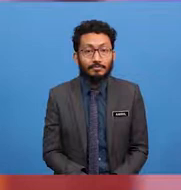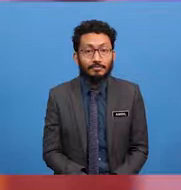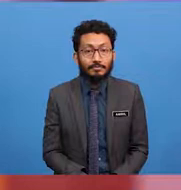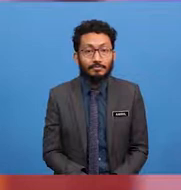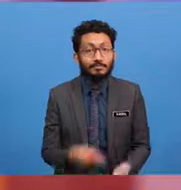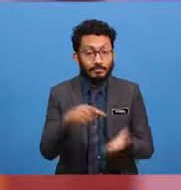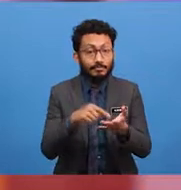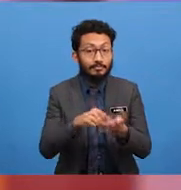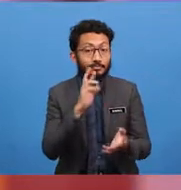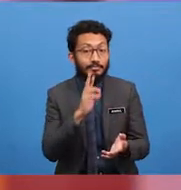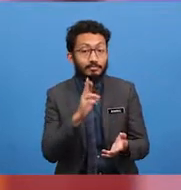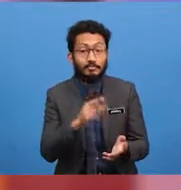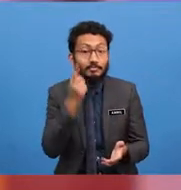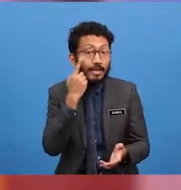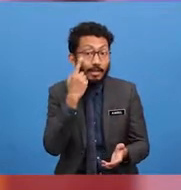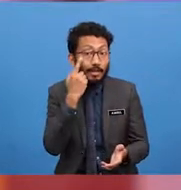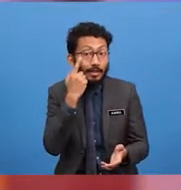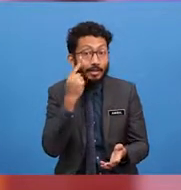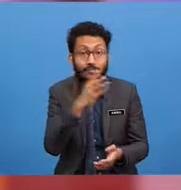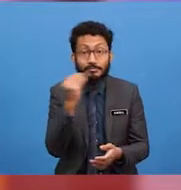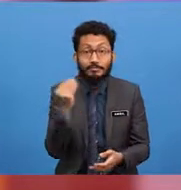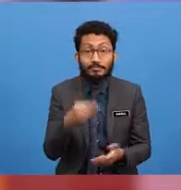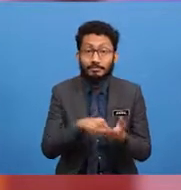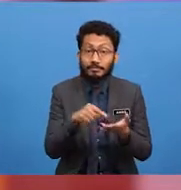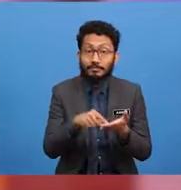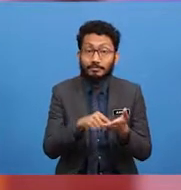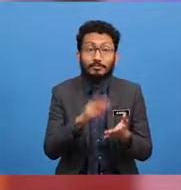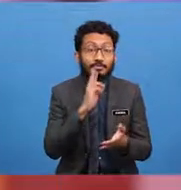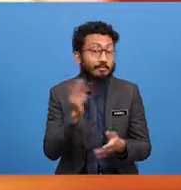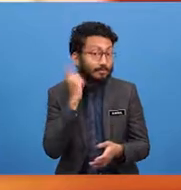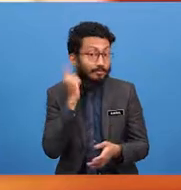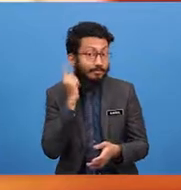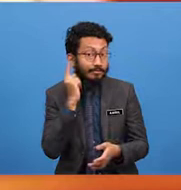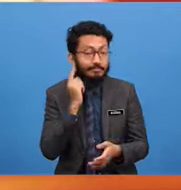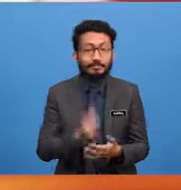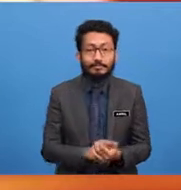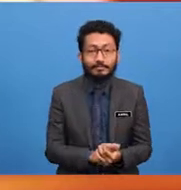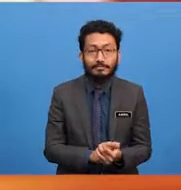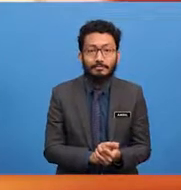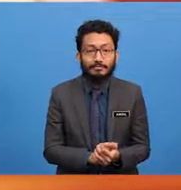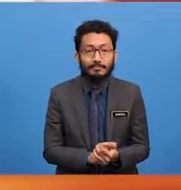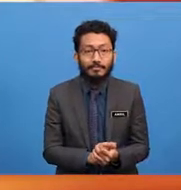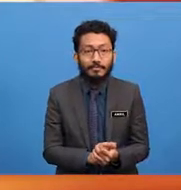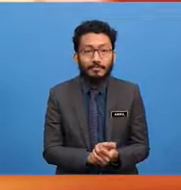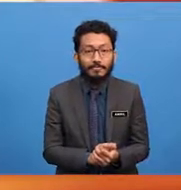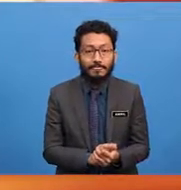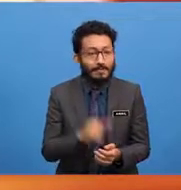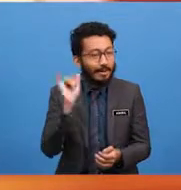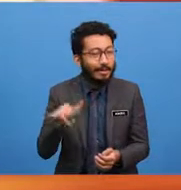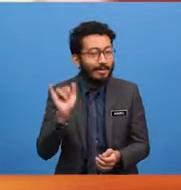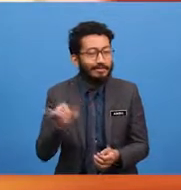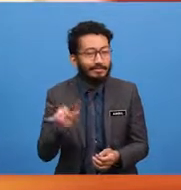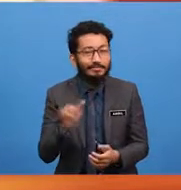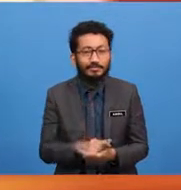These are eyes, and these are ears. Oh, yes!